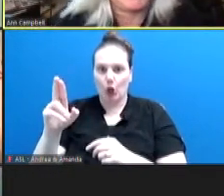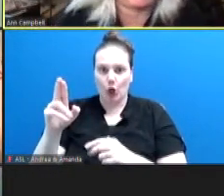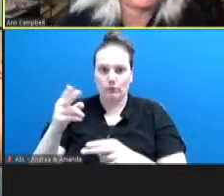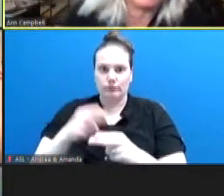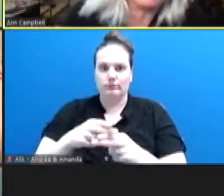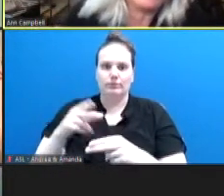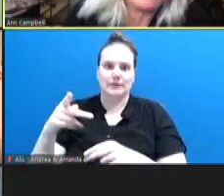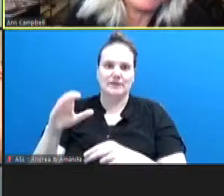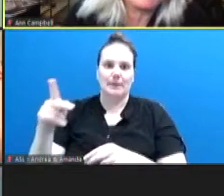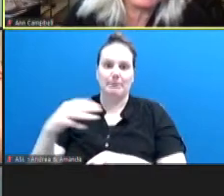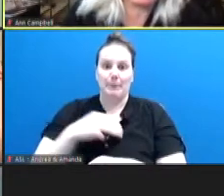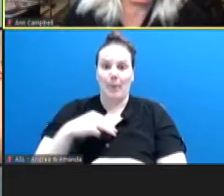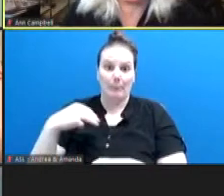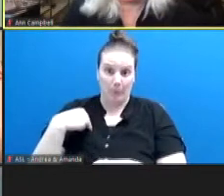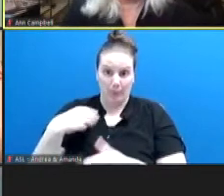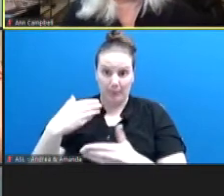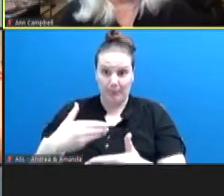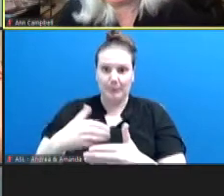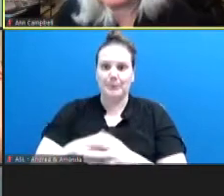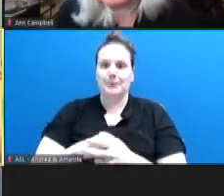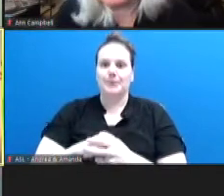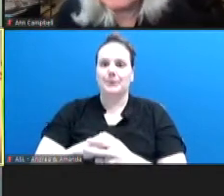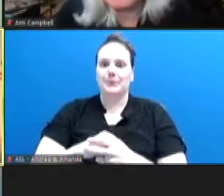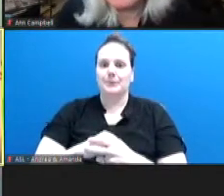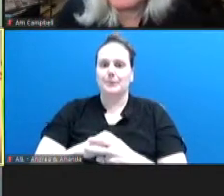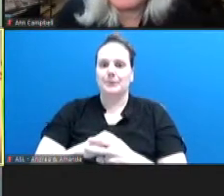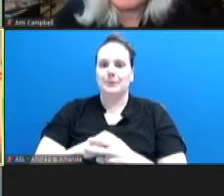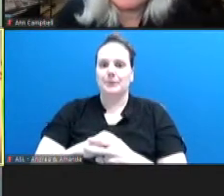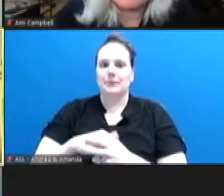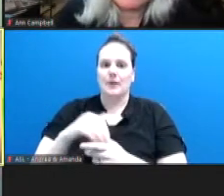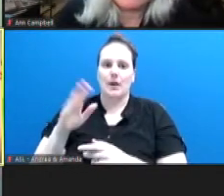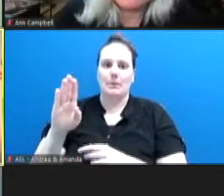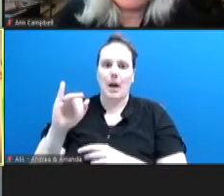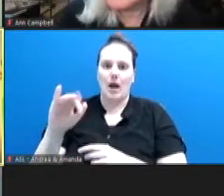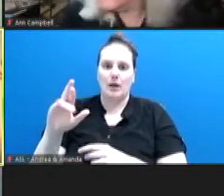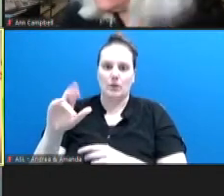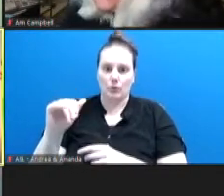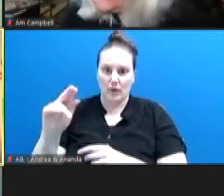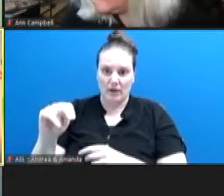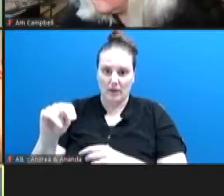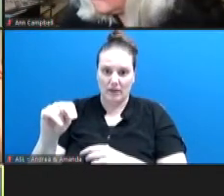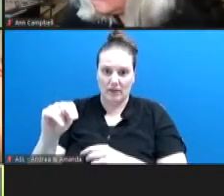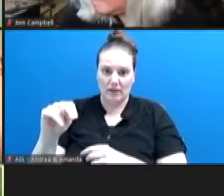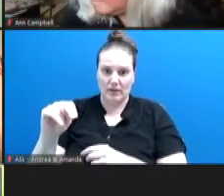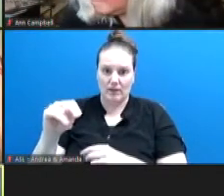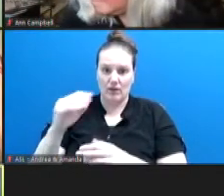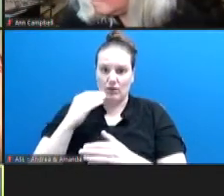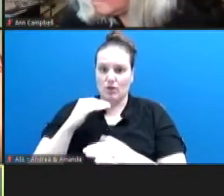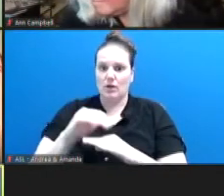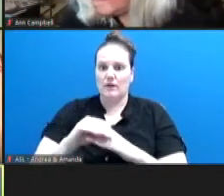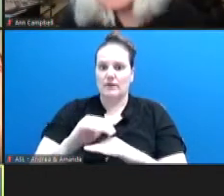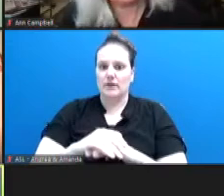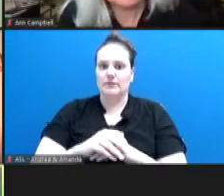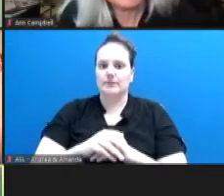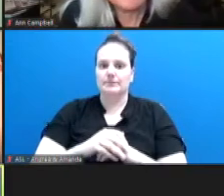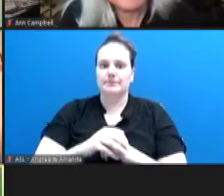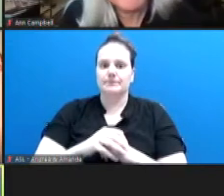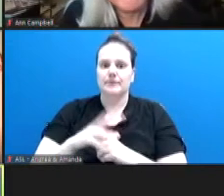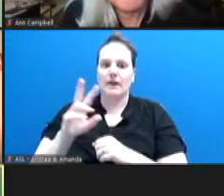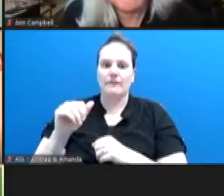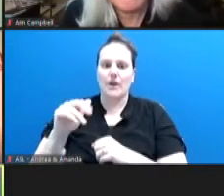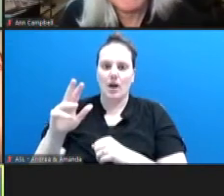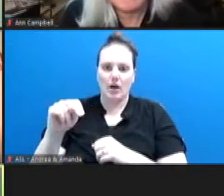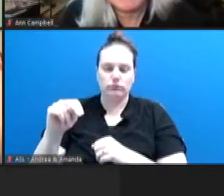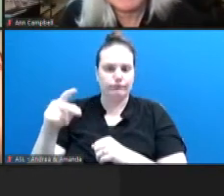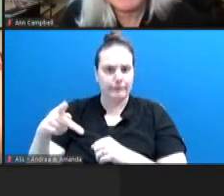PCCEP member. Thank you, Anne. Byron. Hi, good night. Good evening, everybody. I'm Byron Vaughn, a PCCEP